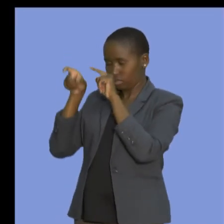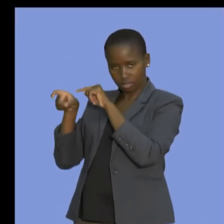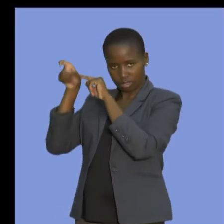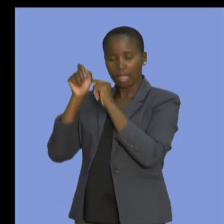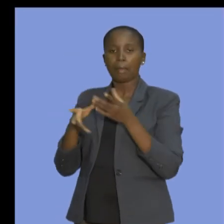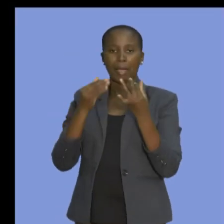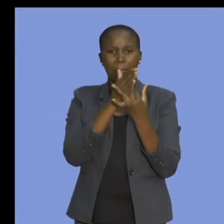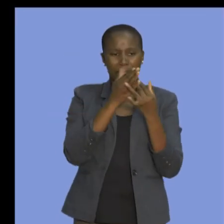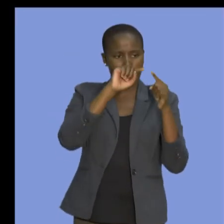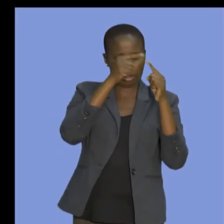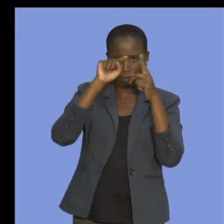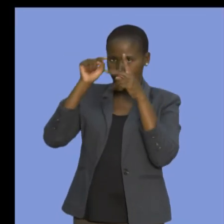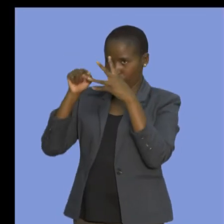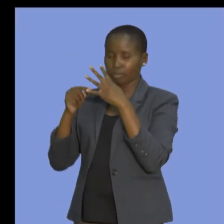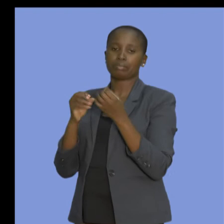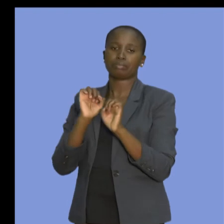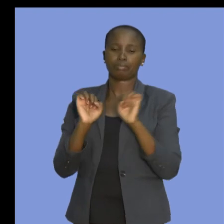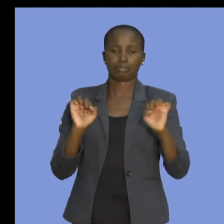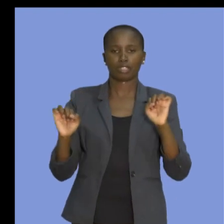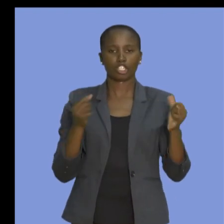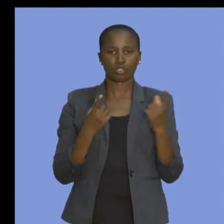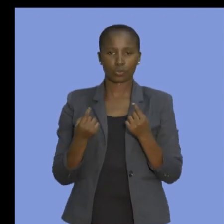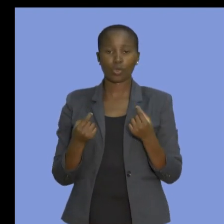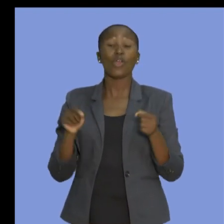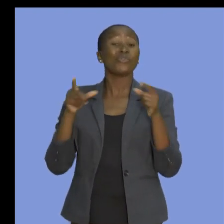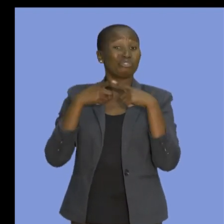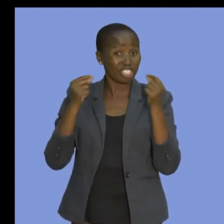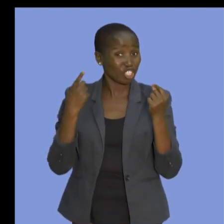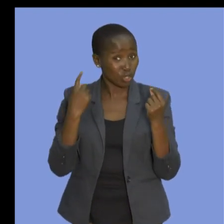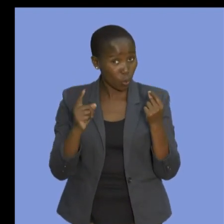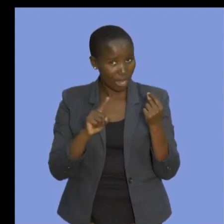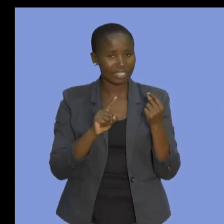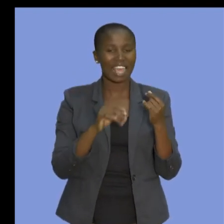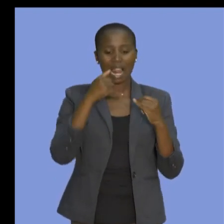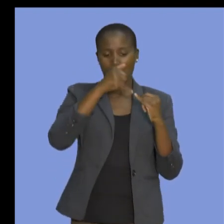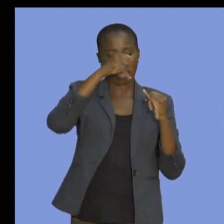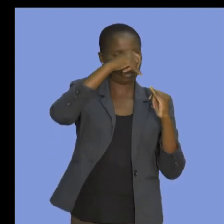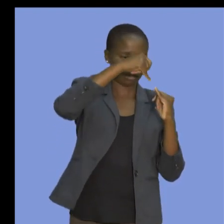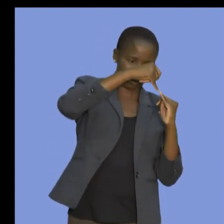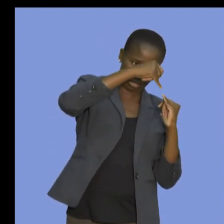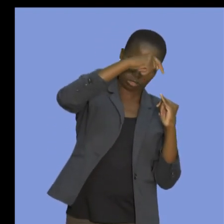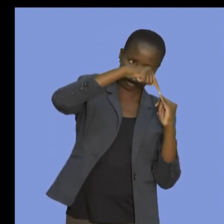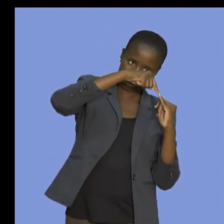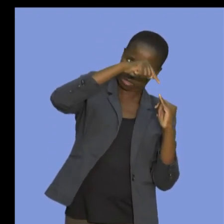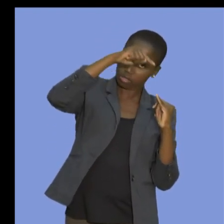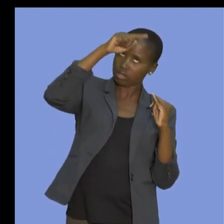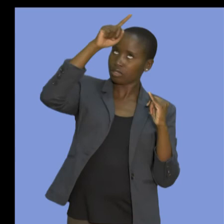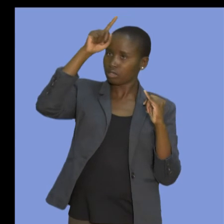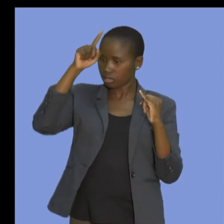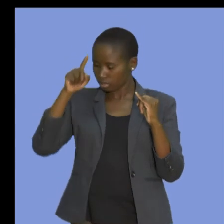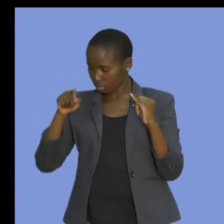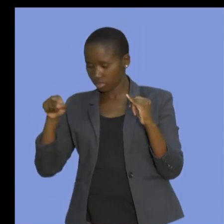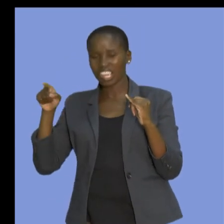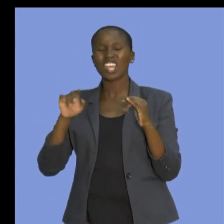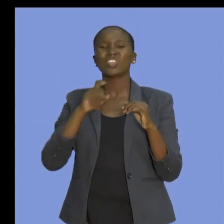midpoint for each bar. Then you connect those midpoint with a ruler. Then remember, you have to